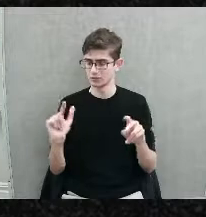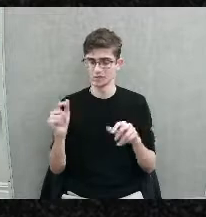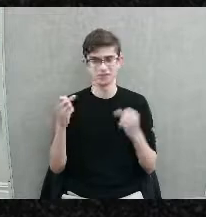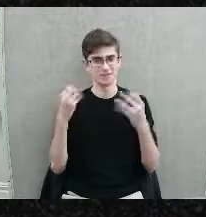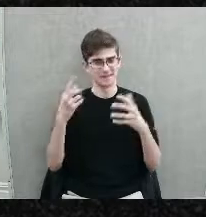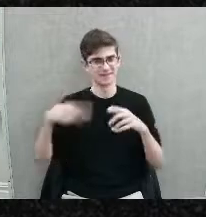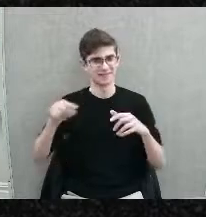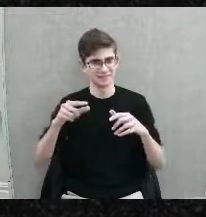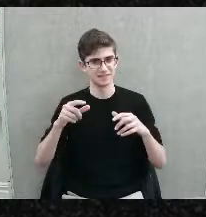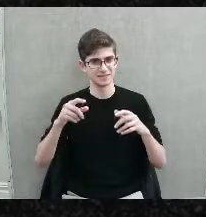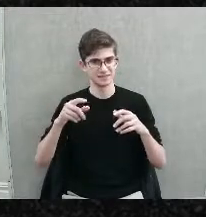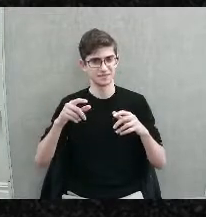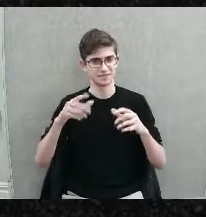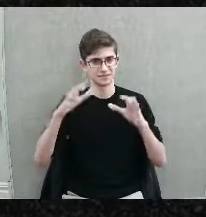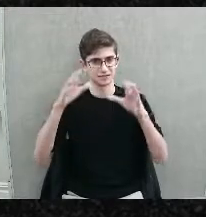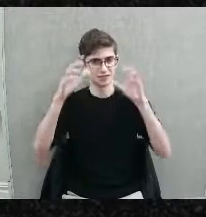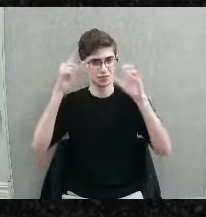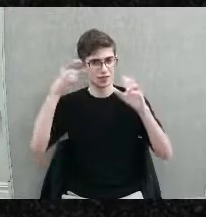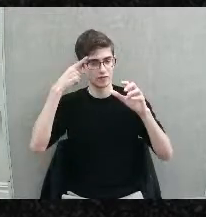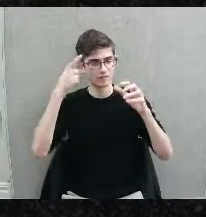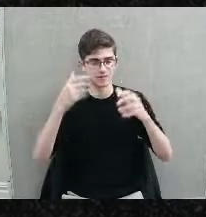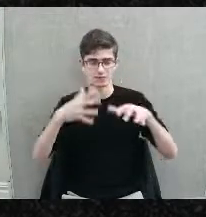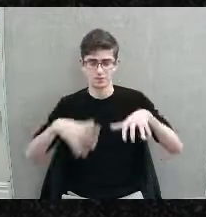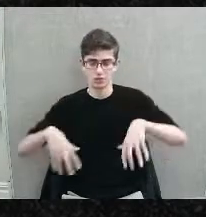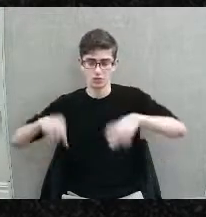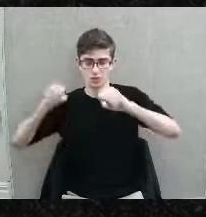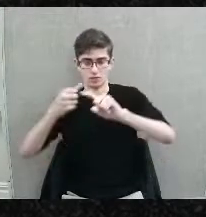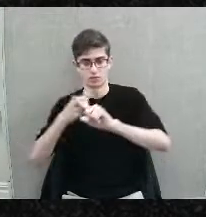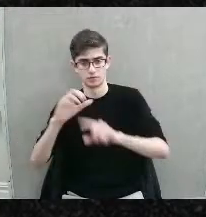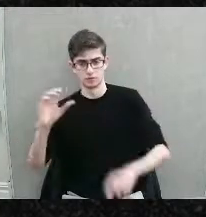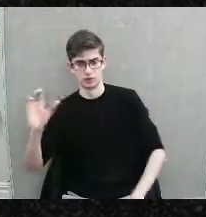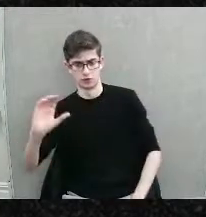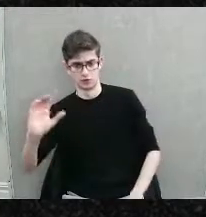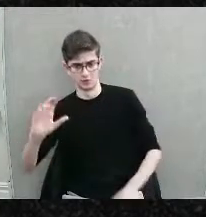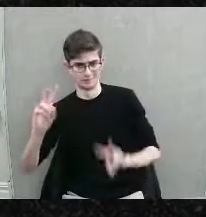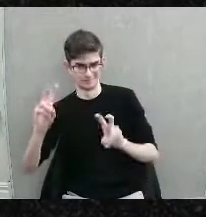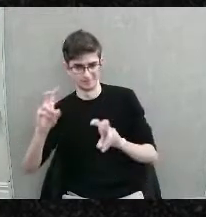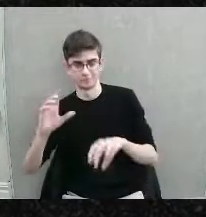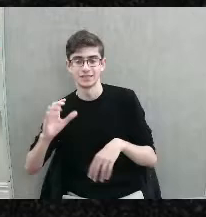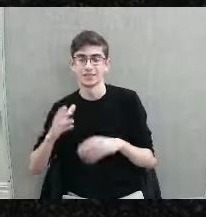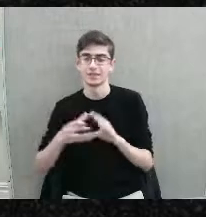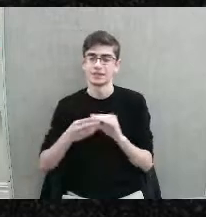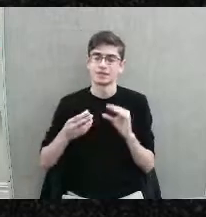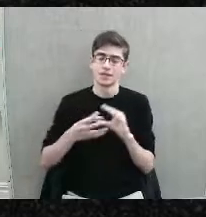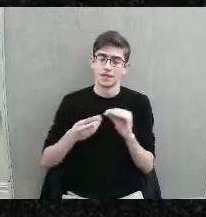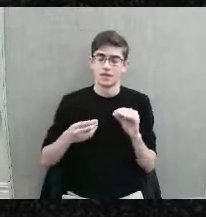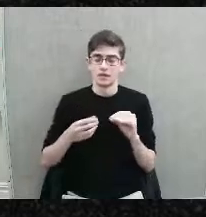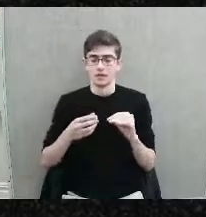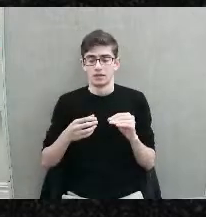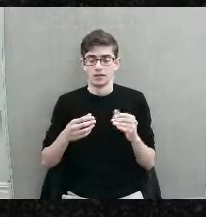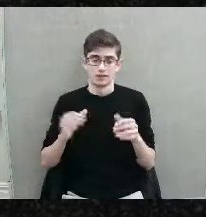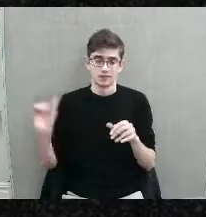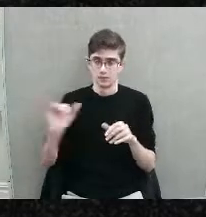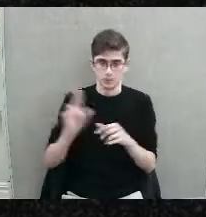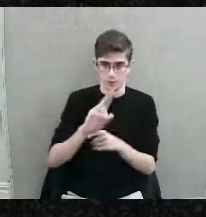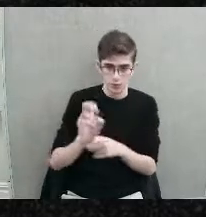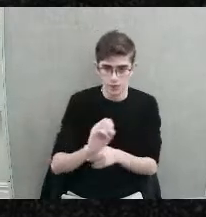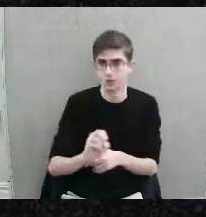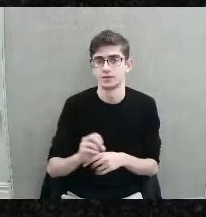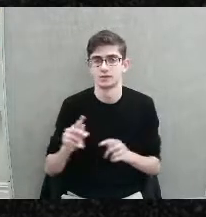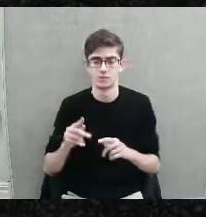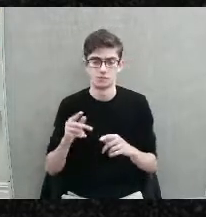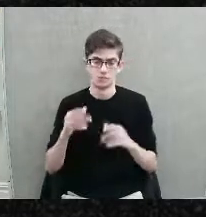claims, as the conservative experiences or neoliberal experiences from the 80s in the US or in Britain.